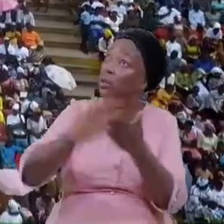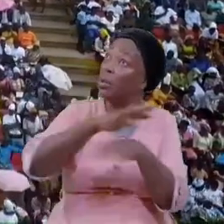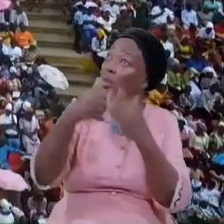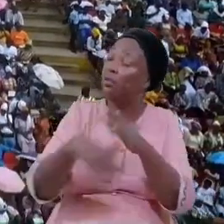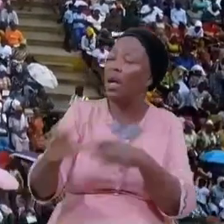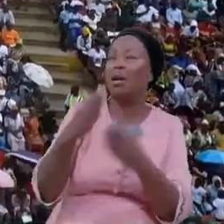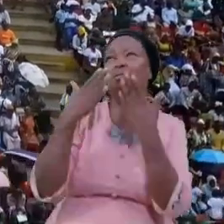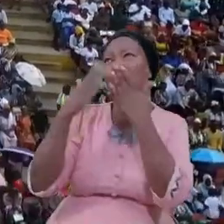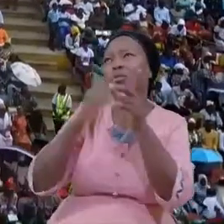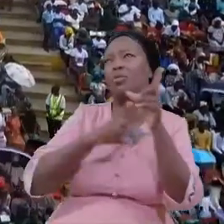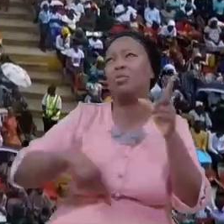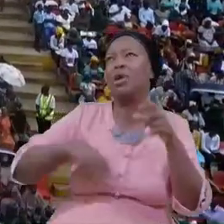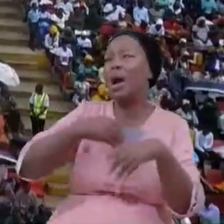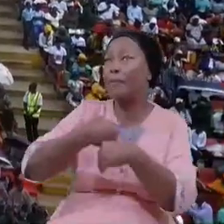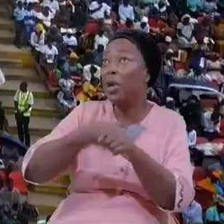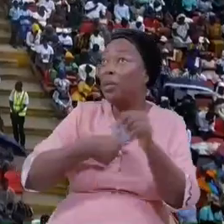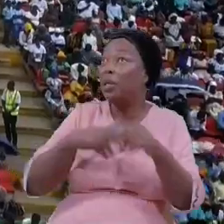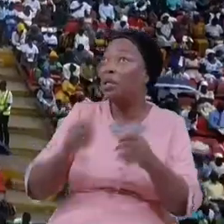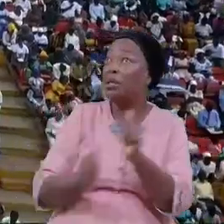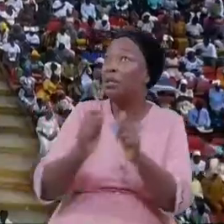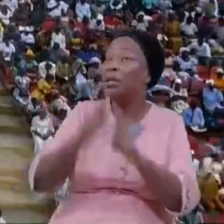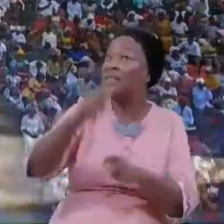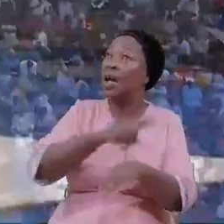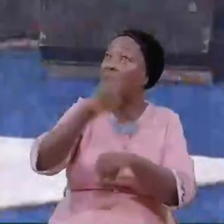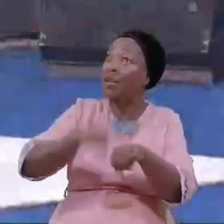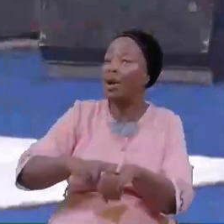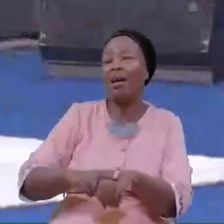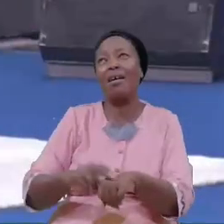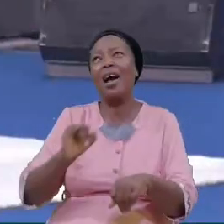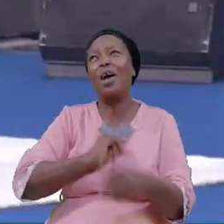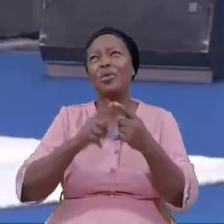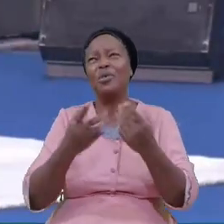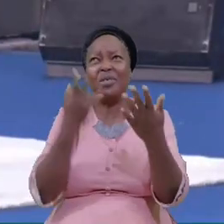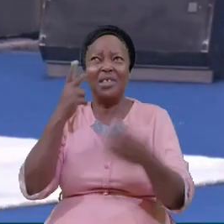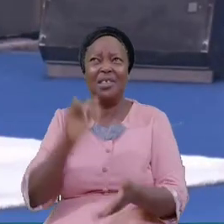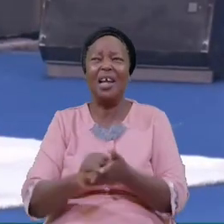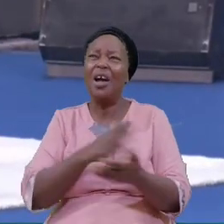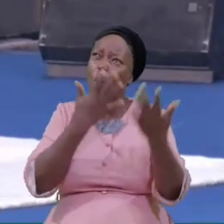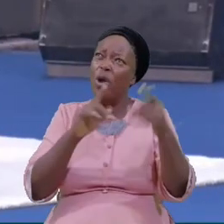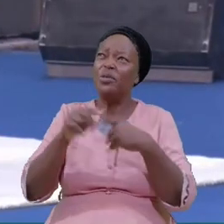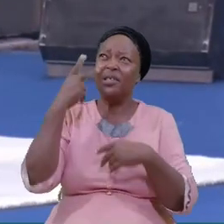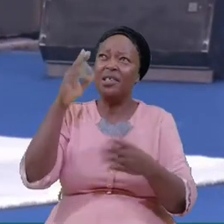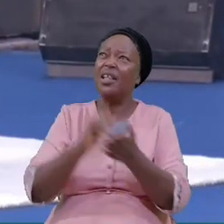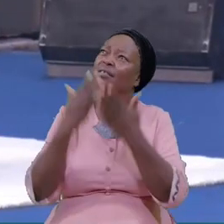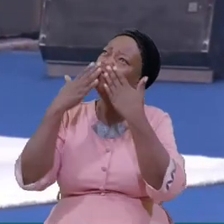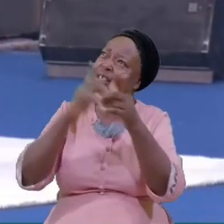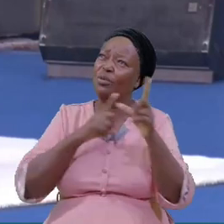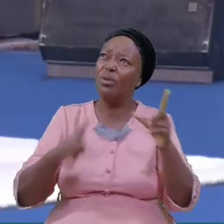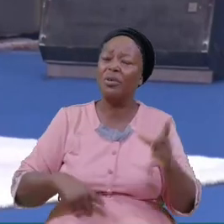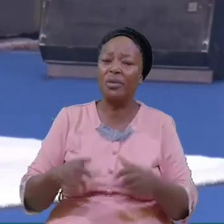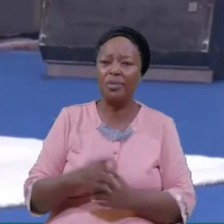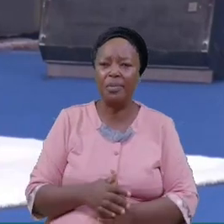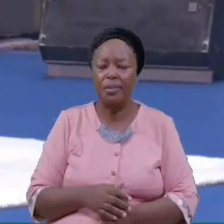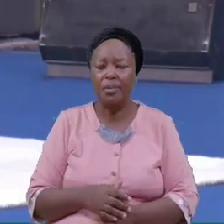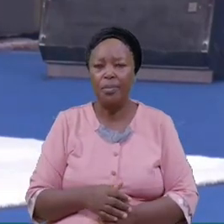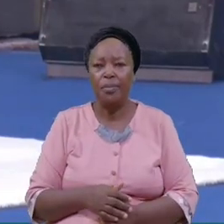I want to see that. I wait to see that. Et aussi, comme ils avaient offensé Moïse, la colère dans le cœur pouvait dire,